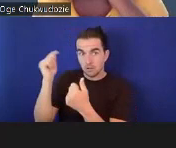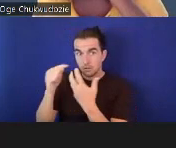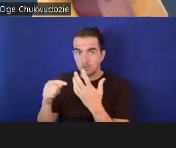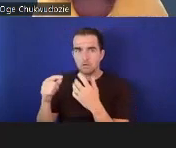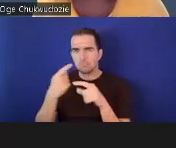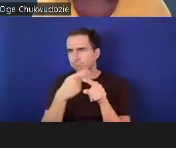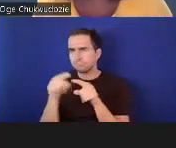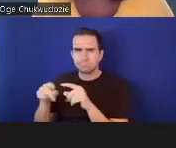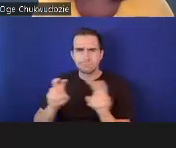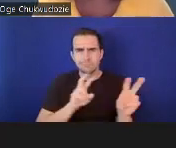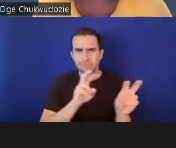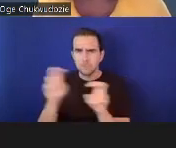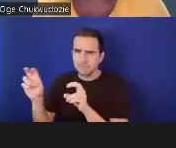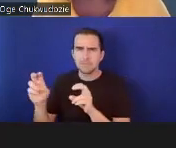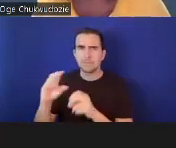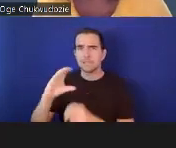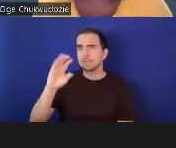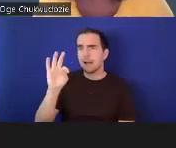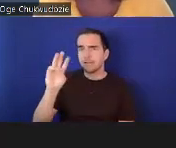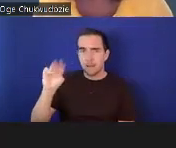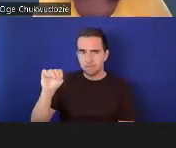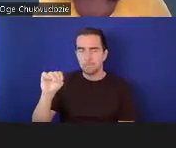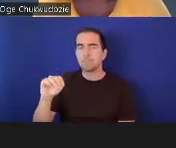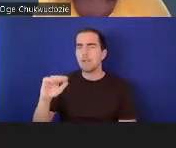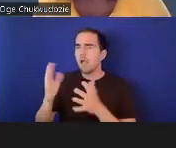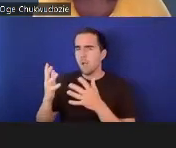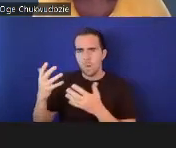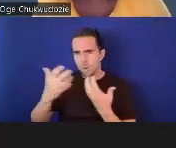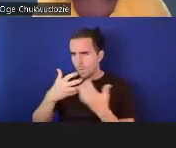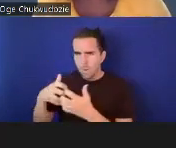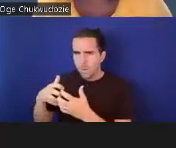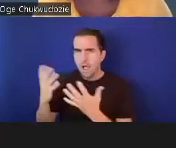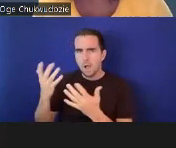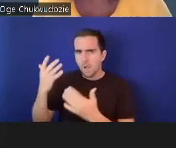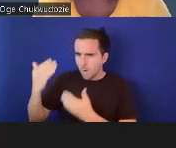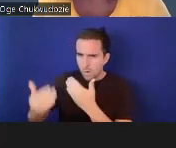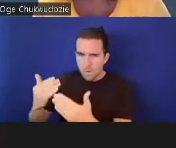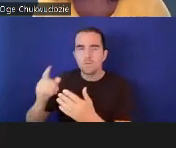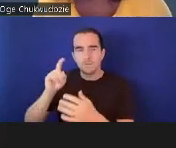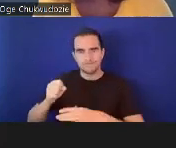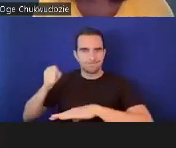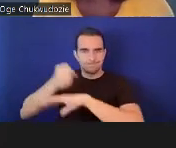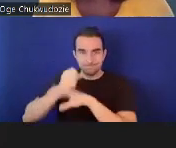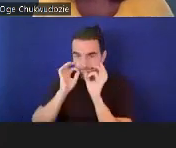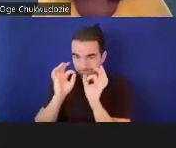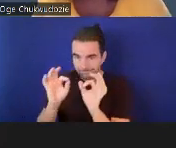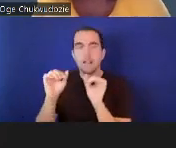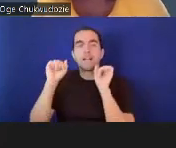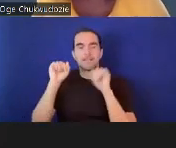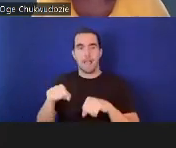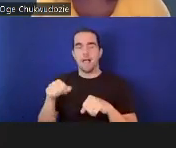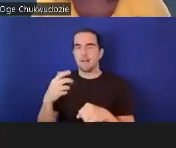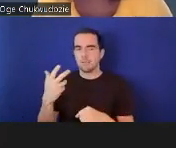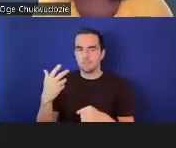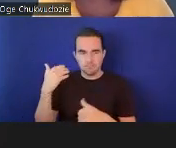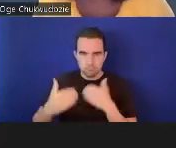you have established. It can also come through your program, services, or procedures, and it can be around fraud or corruption, or